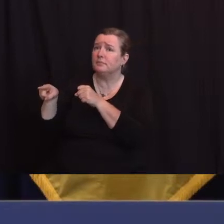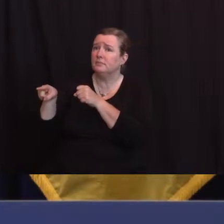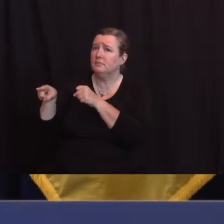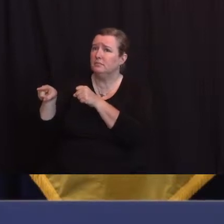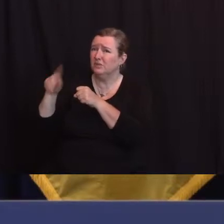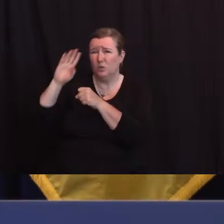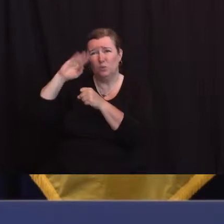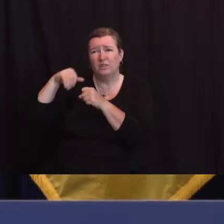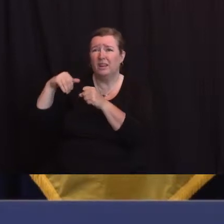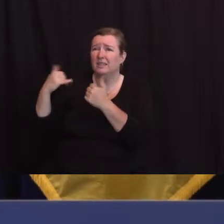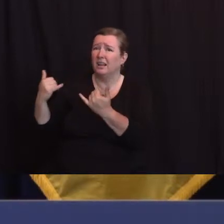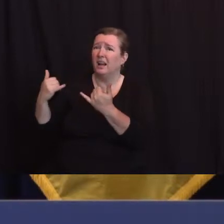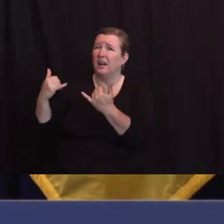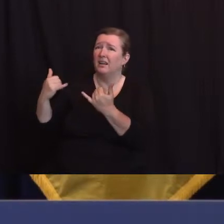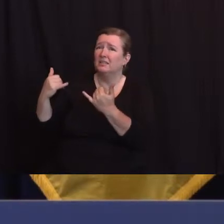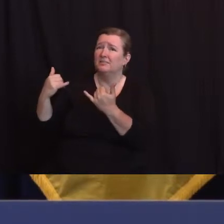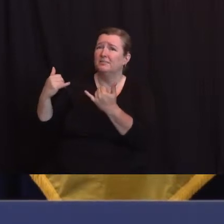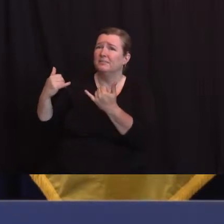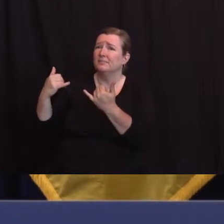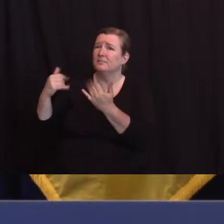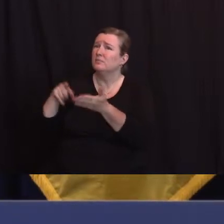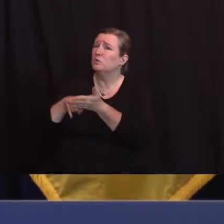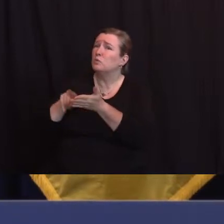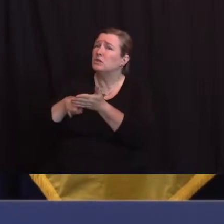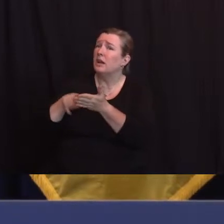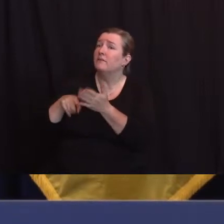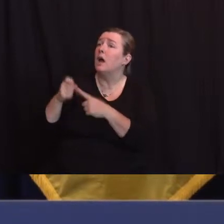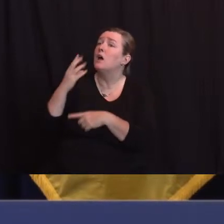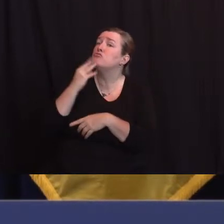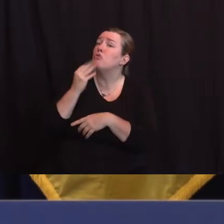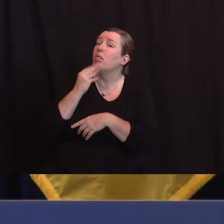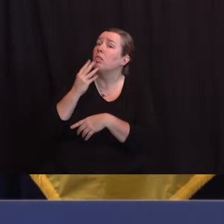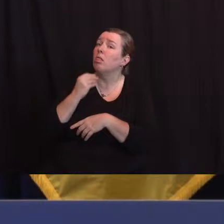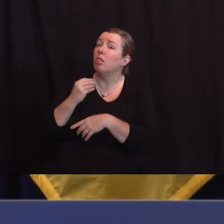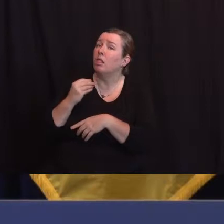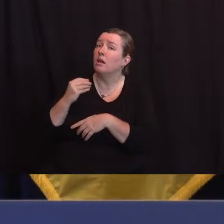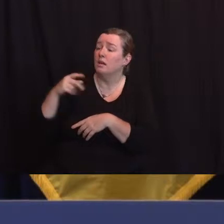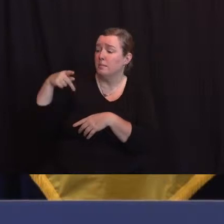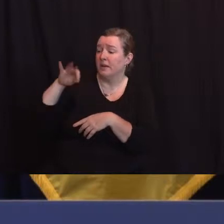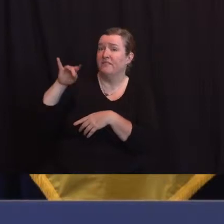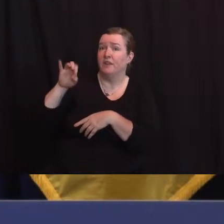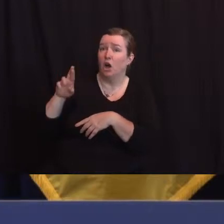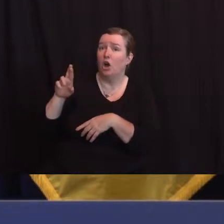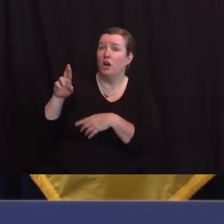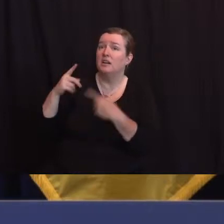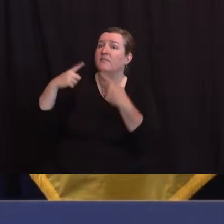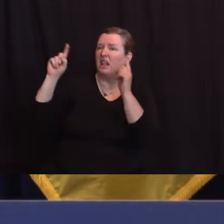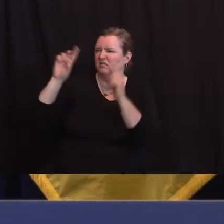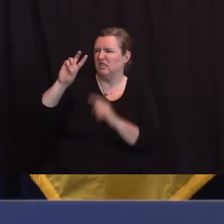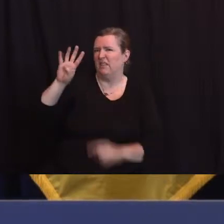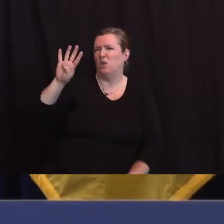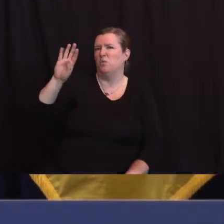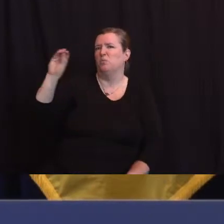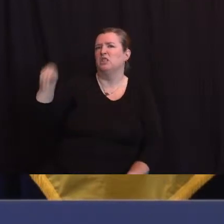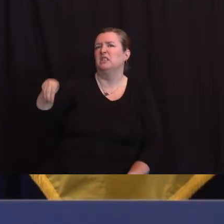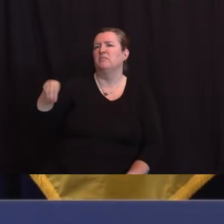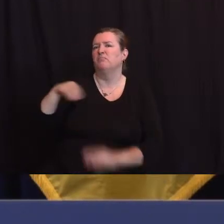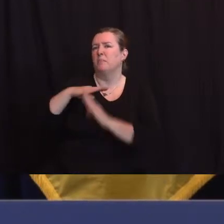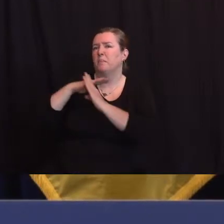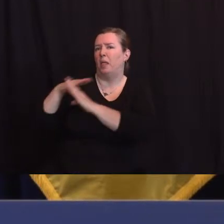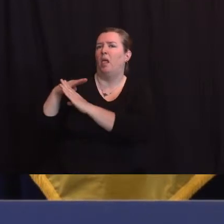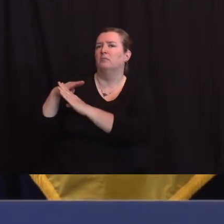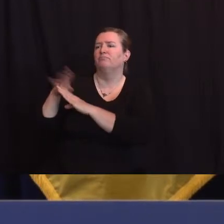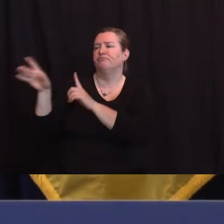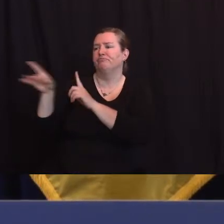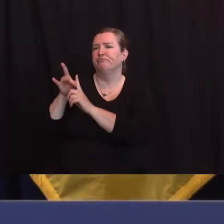it was yesterday that the Pfizer vaccine they found was only 64% effective in blocking infection. What do you think of